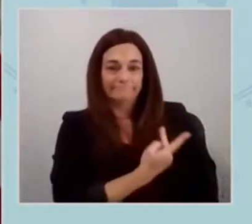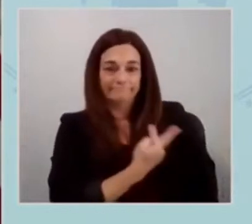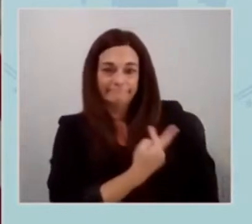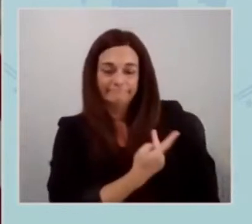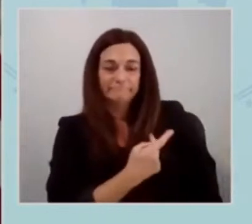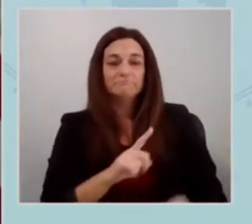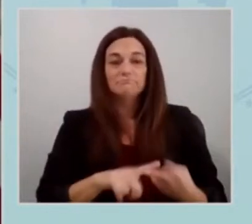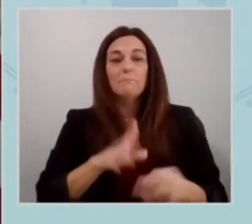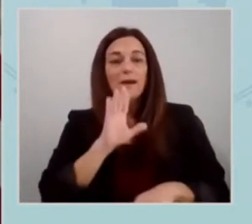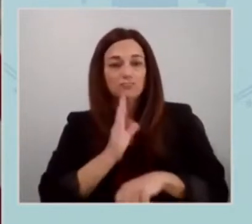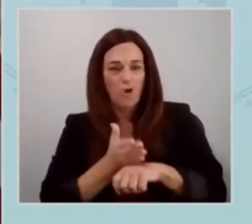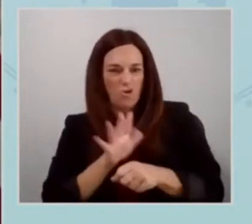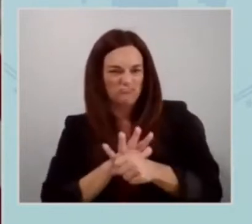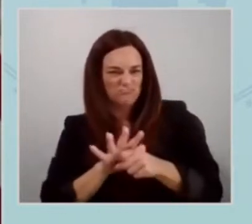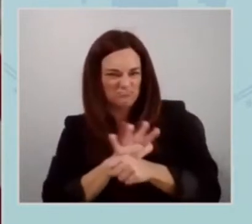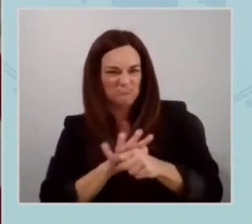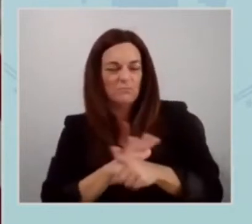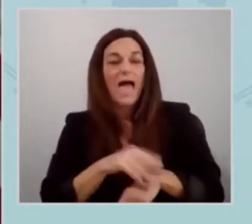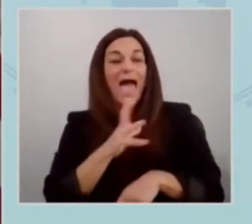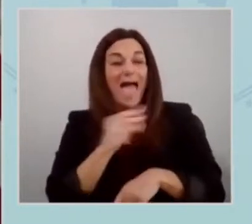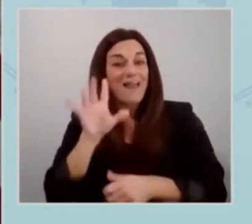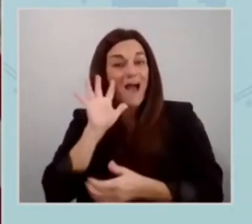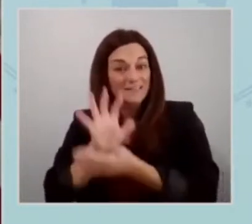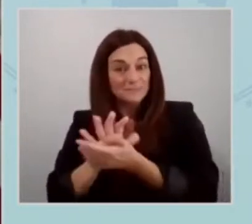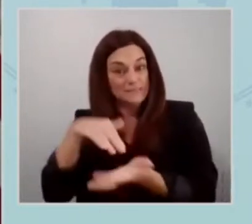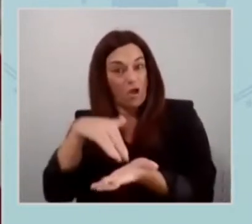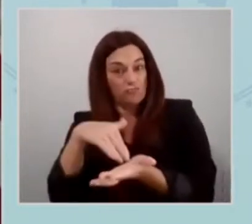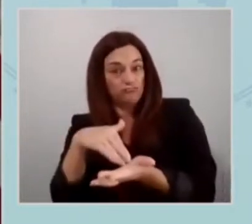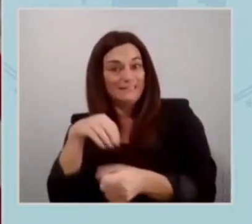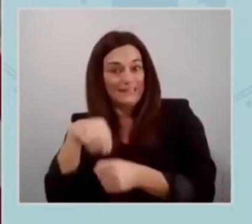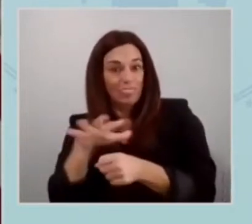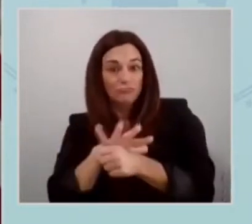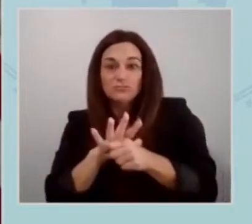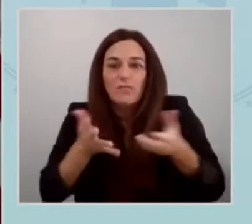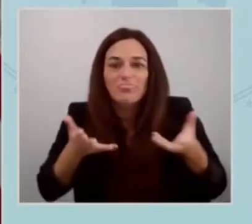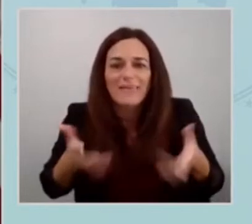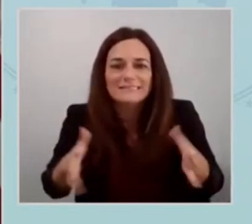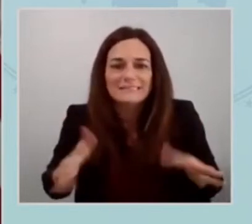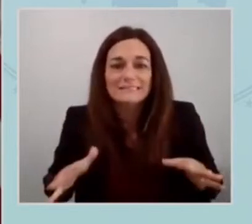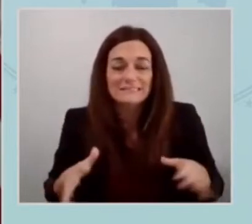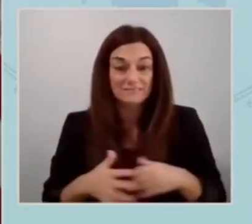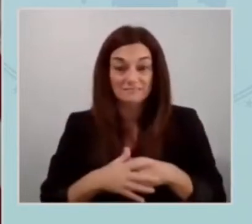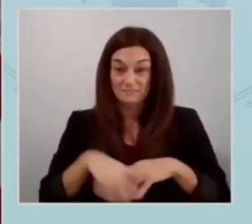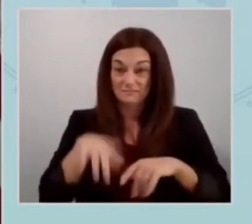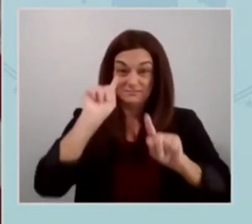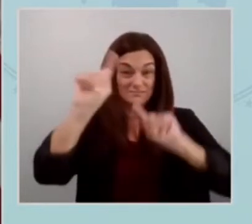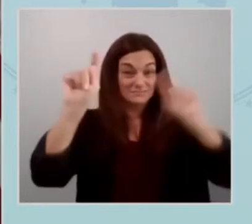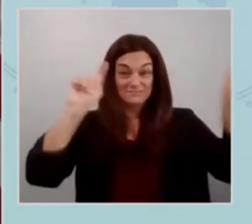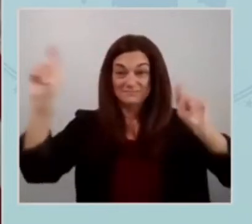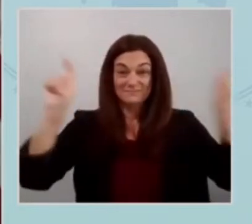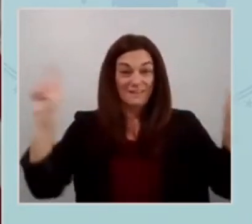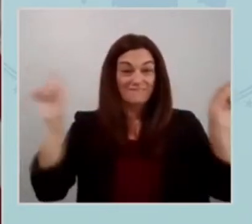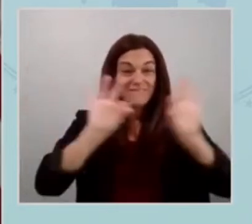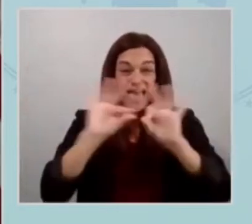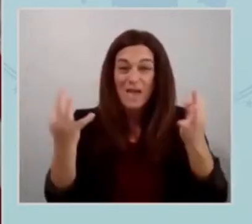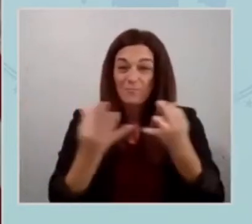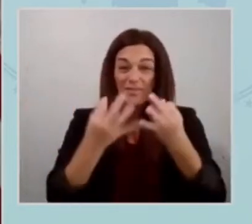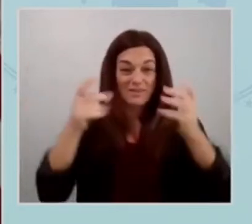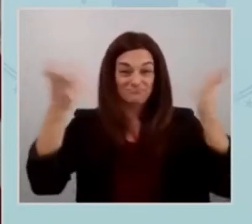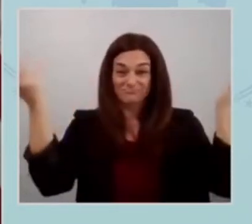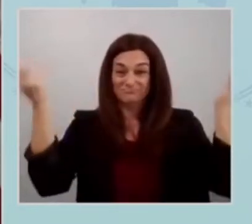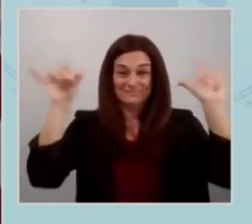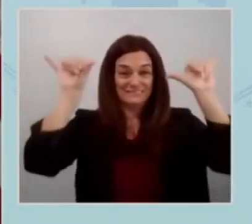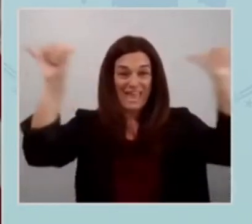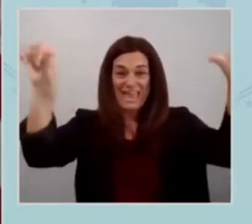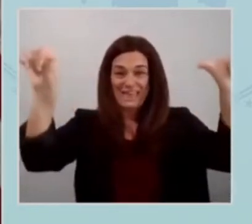a Thanksgiving with my wife and myself, my daughter in the region, and her husband, who's a doctor in the region. That's